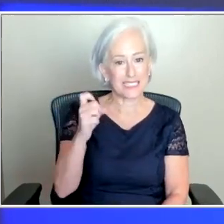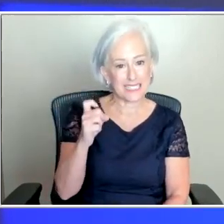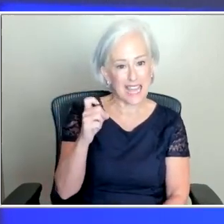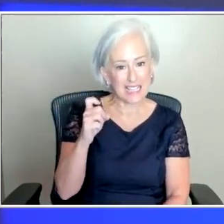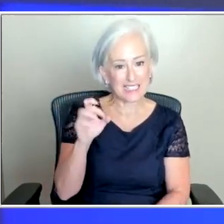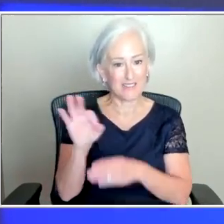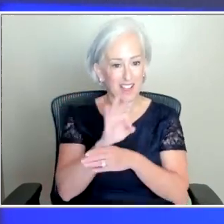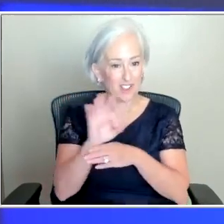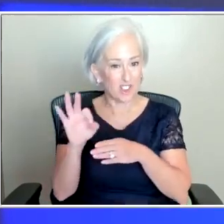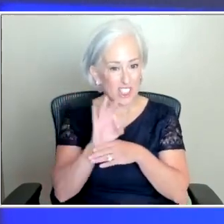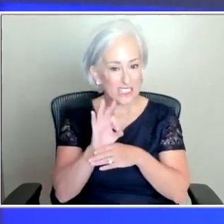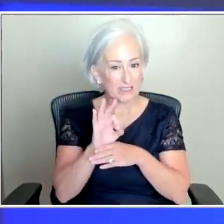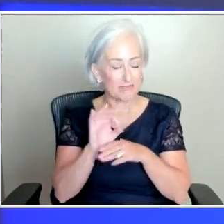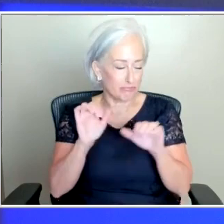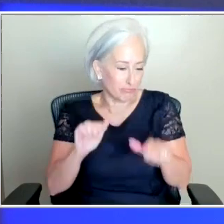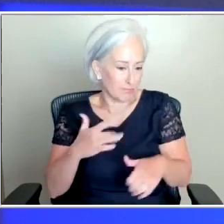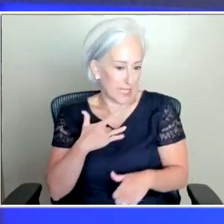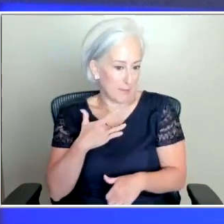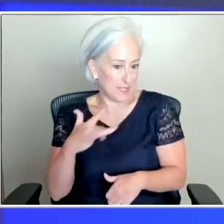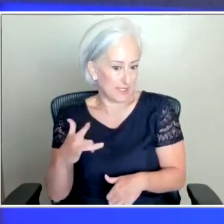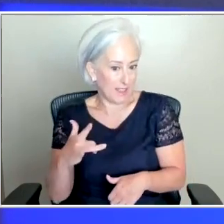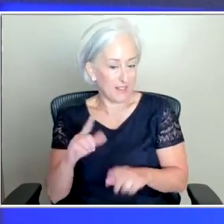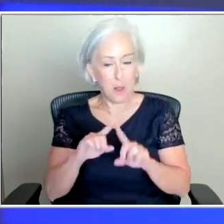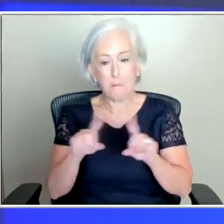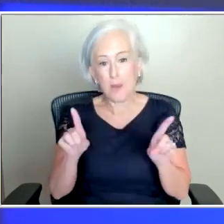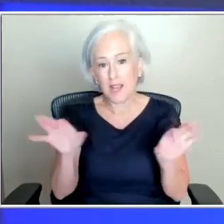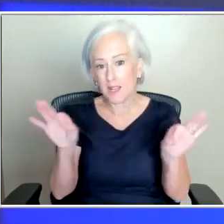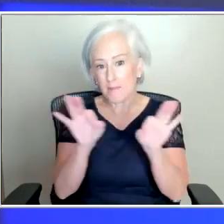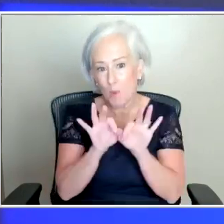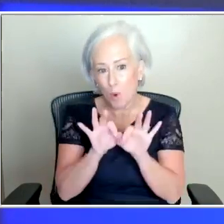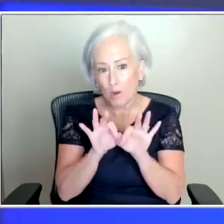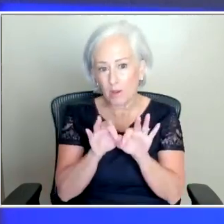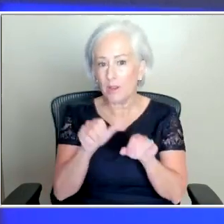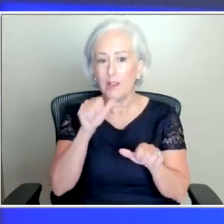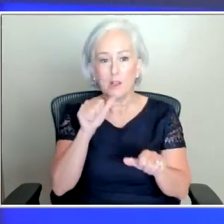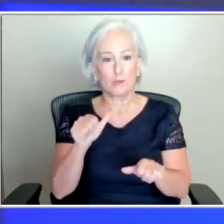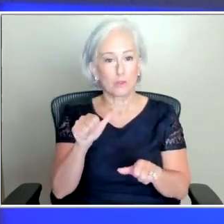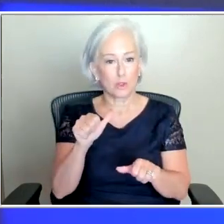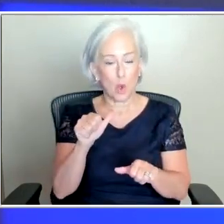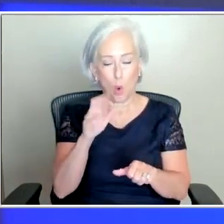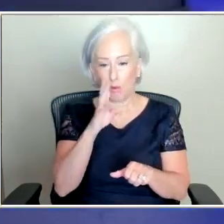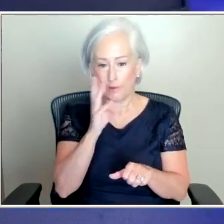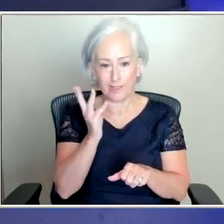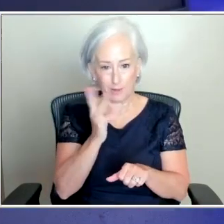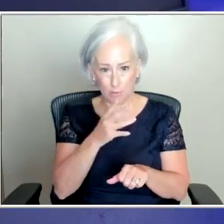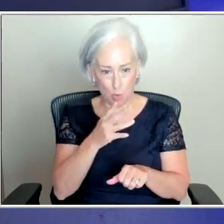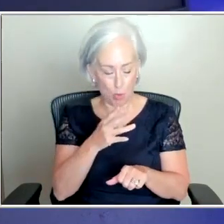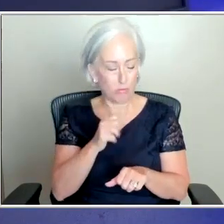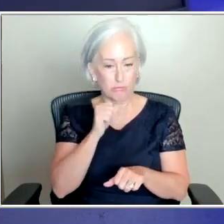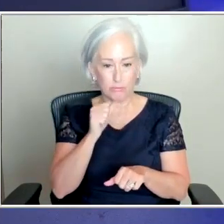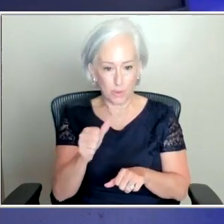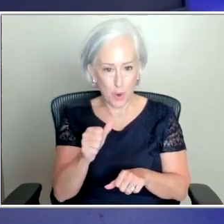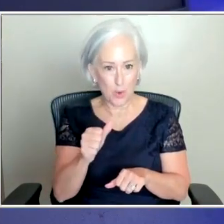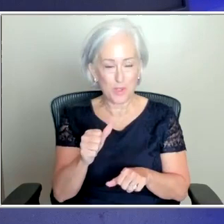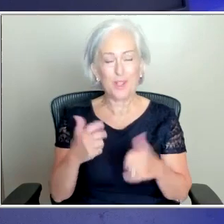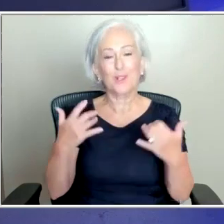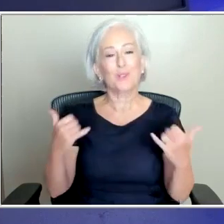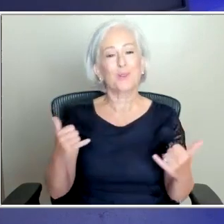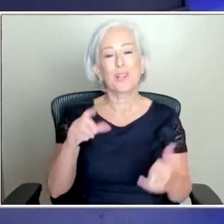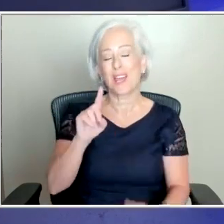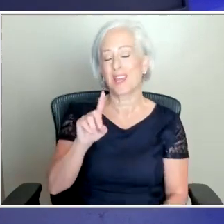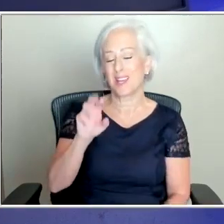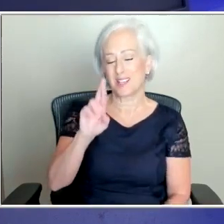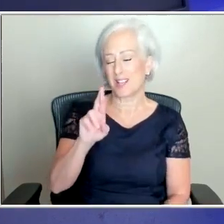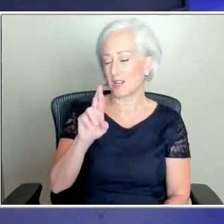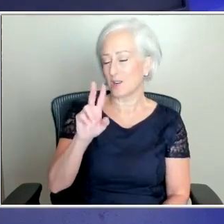should not be ignored. And thankfully, there are a lot of treatment options out there. And we're going to talk about them because joining me today is Dr. Kowalik. She is a